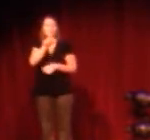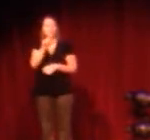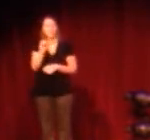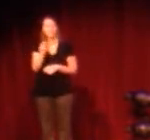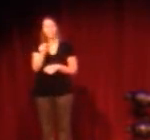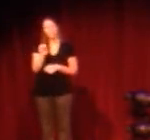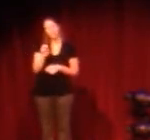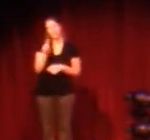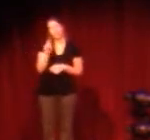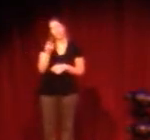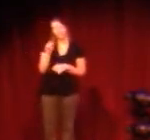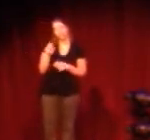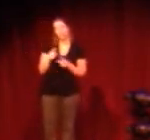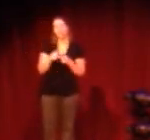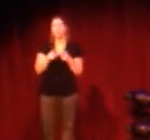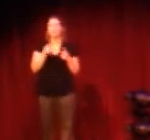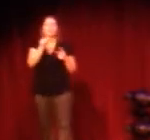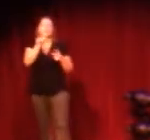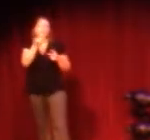love Taylor Swift.